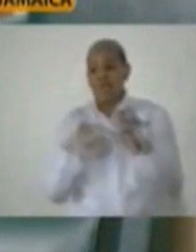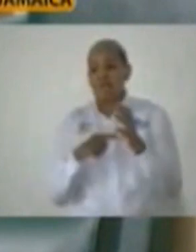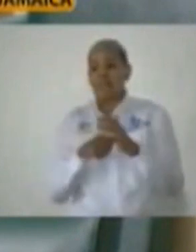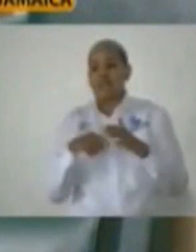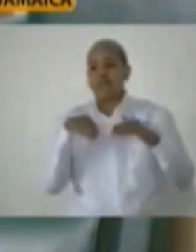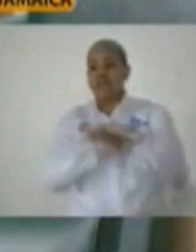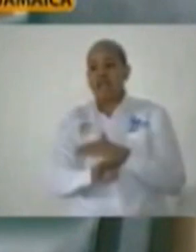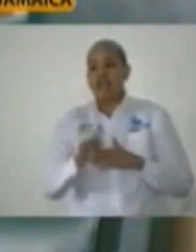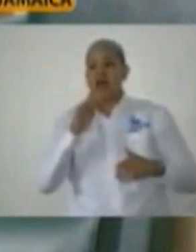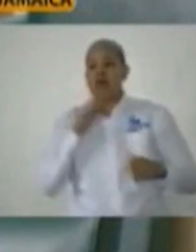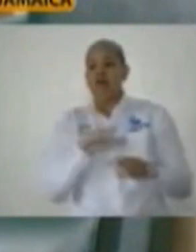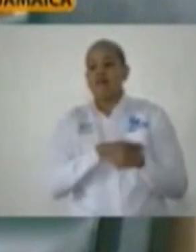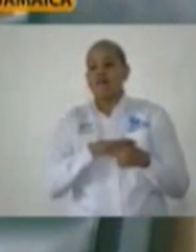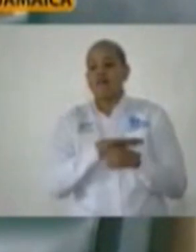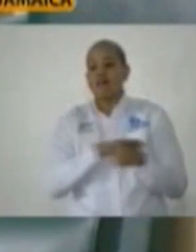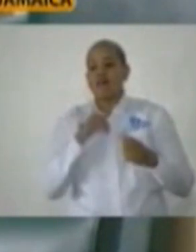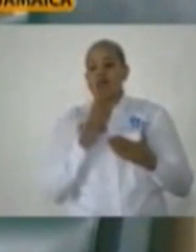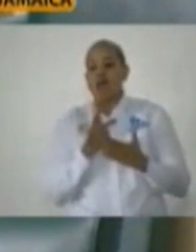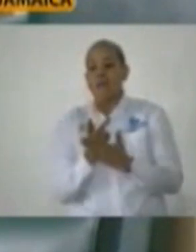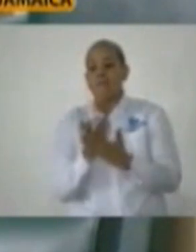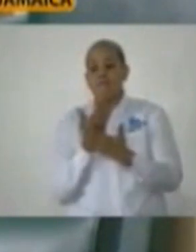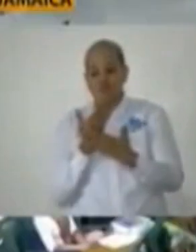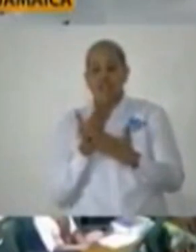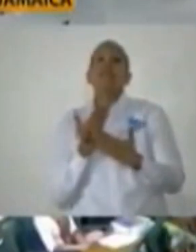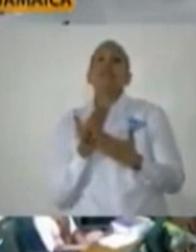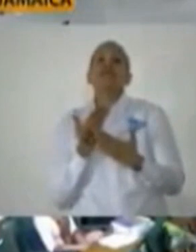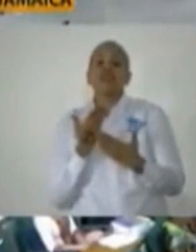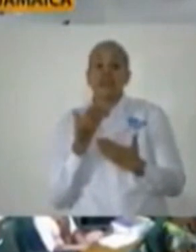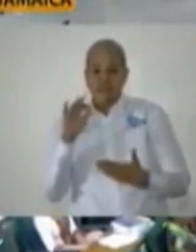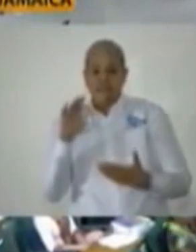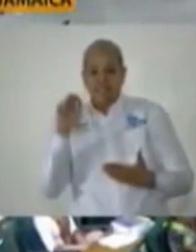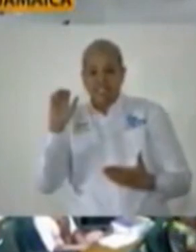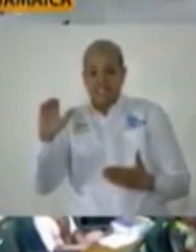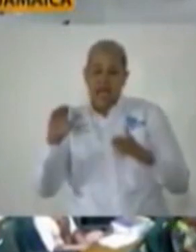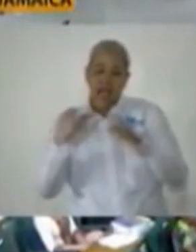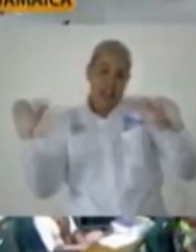entered the domain of pre-FinSAC levels.